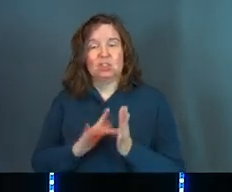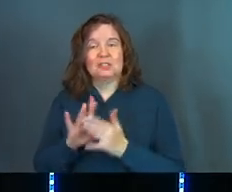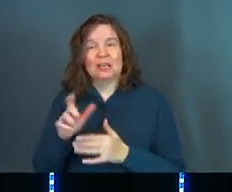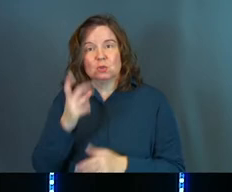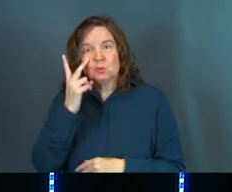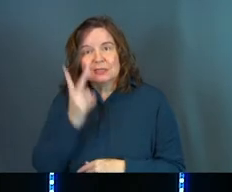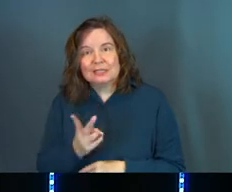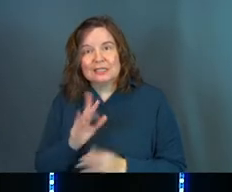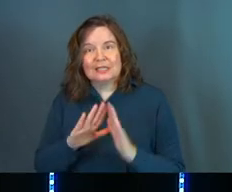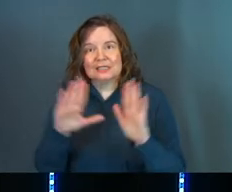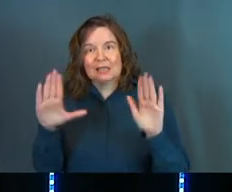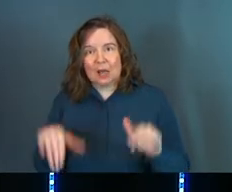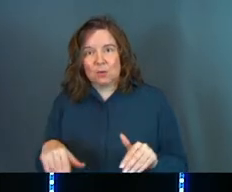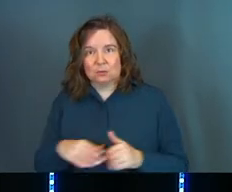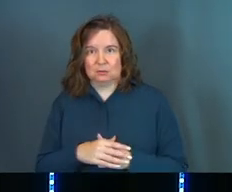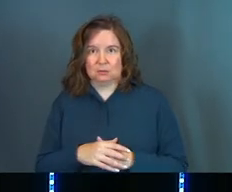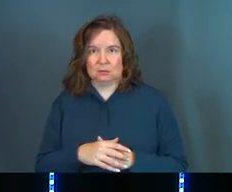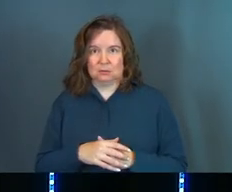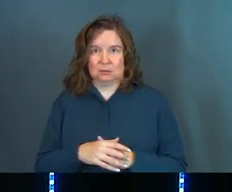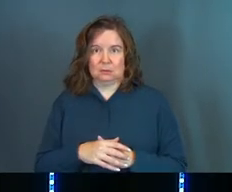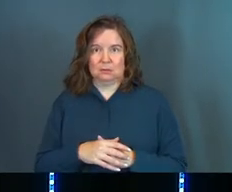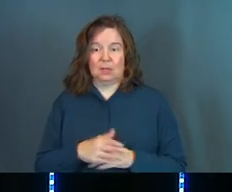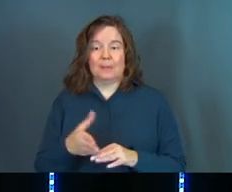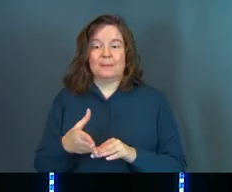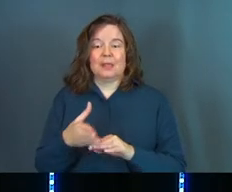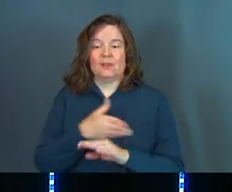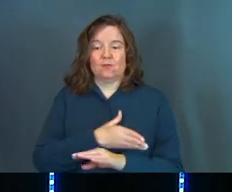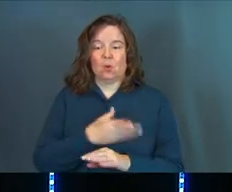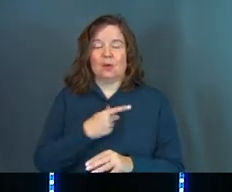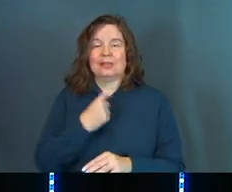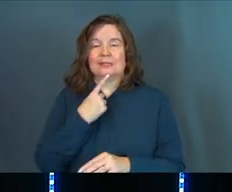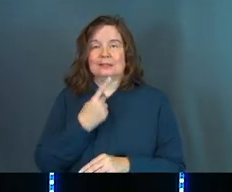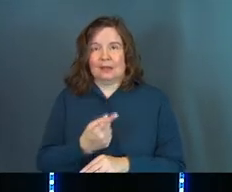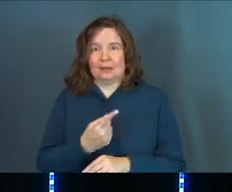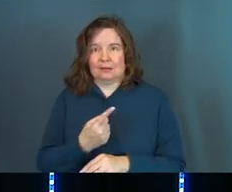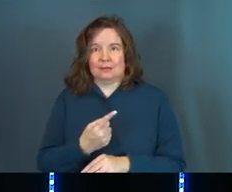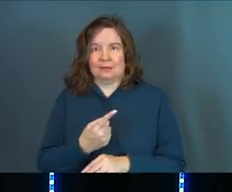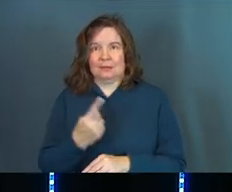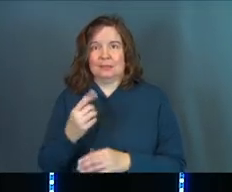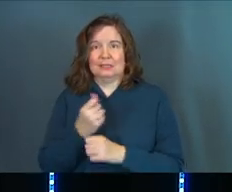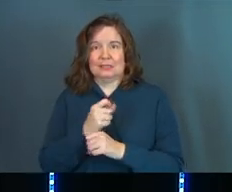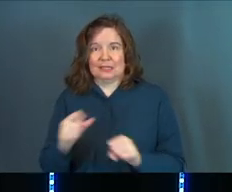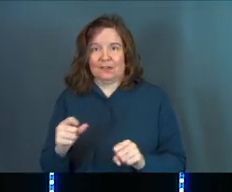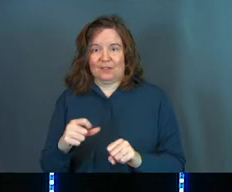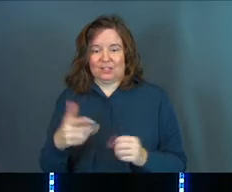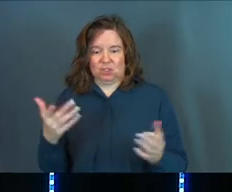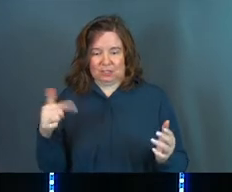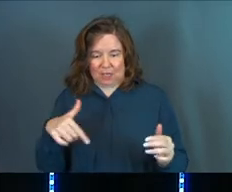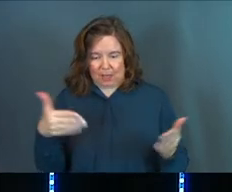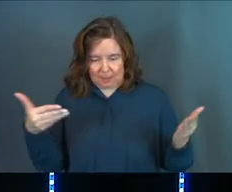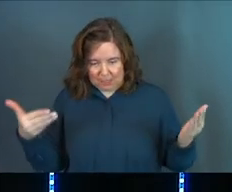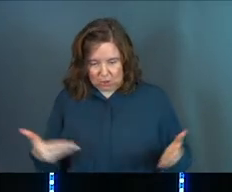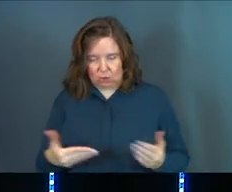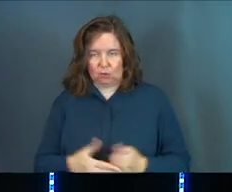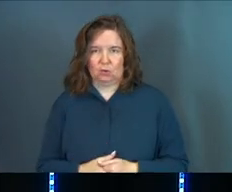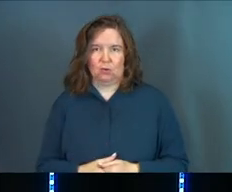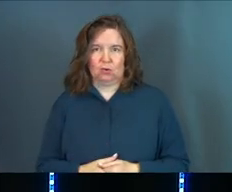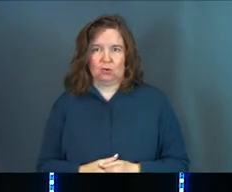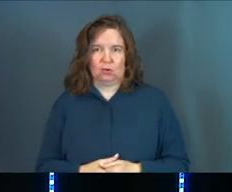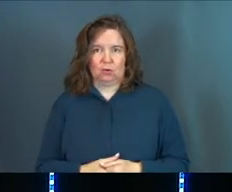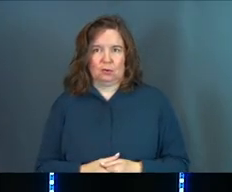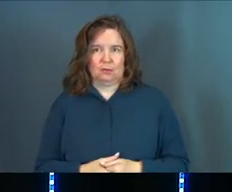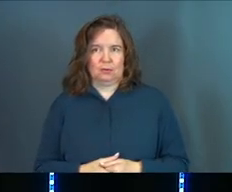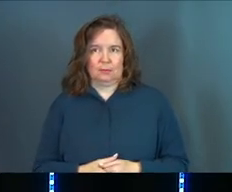had to see his house before he said, salvation's come here. And he's a